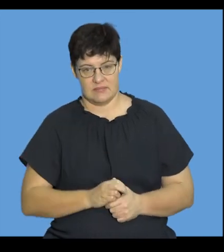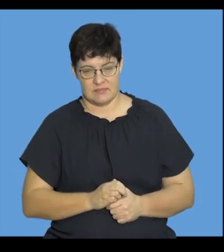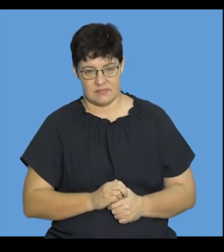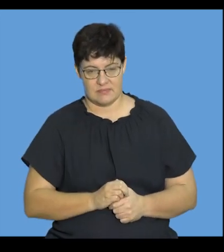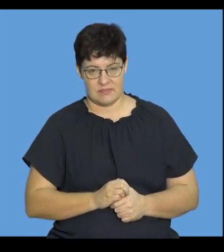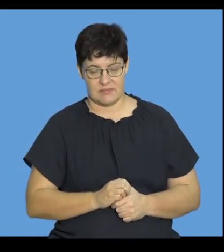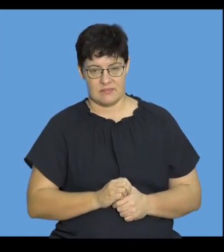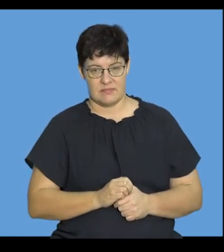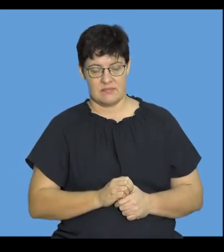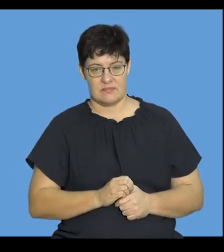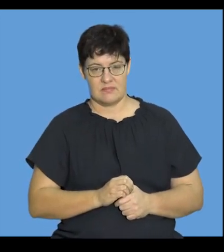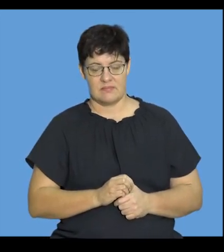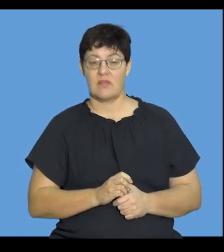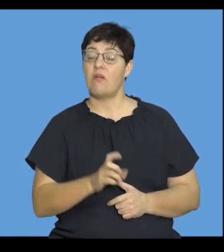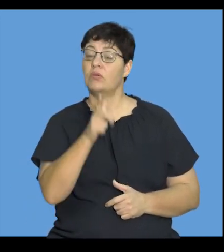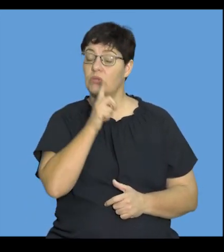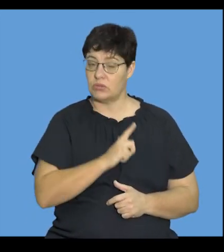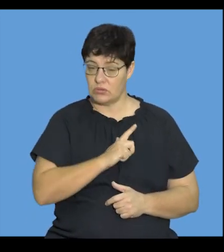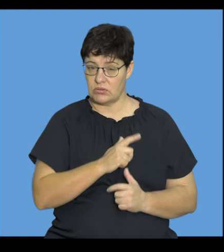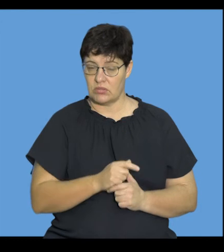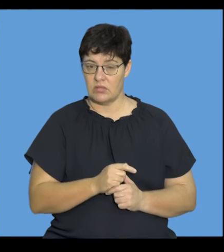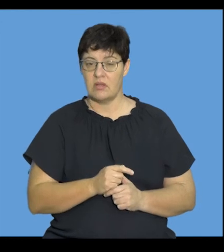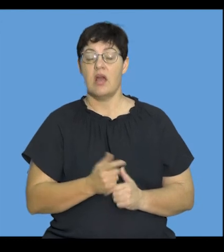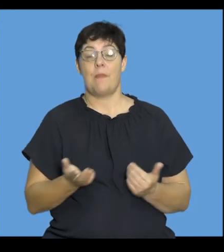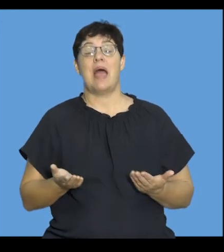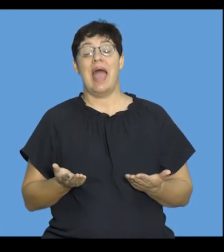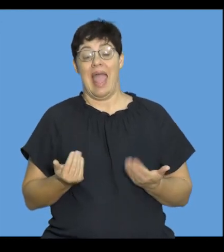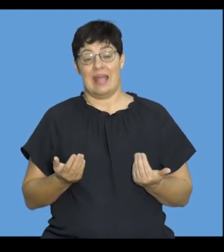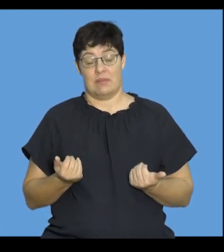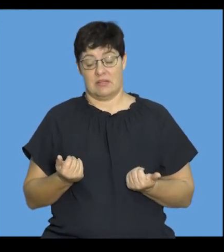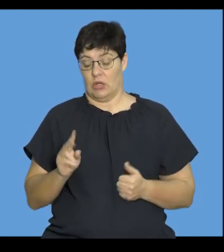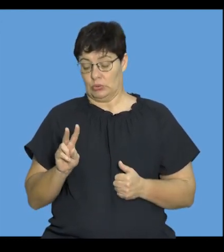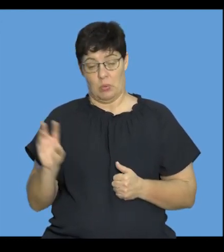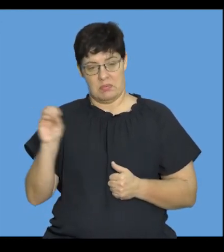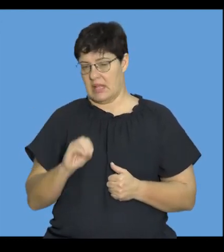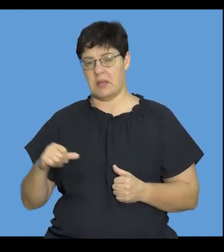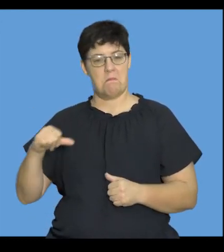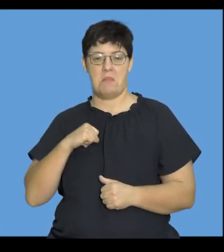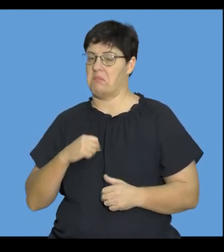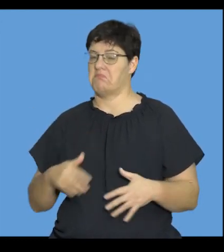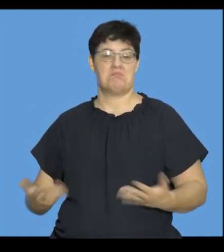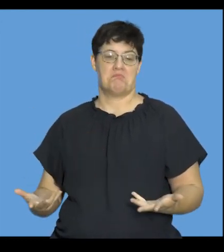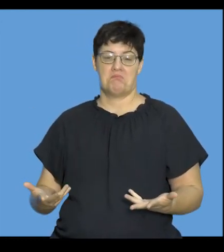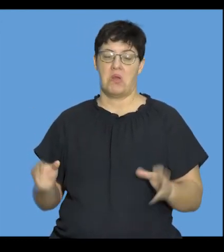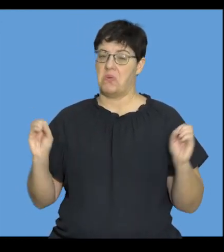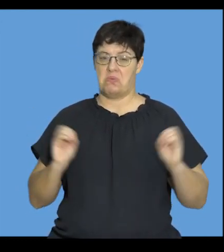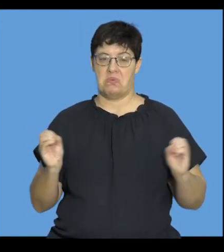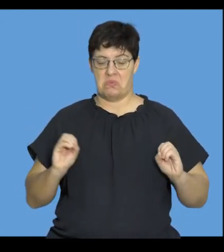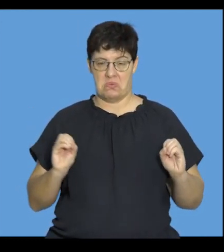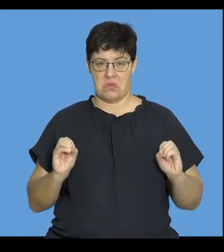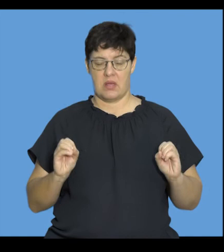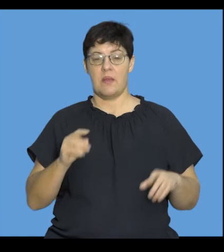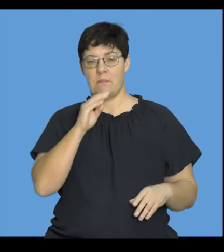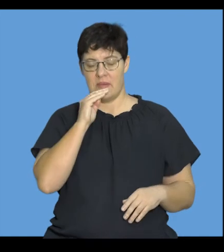98%. Obviously, you are told, or the expectation is that 2% will not pay you at all, and those will be